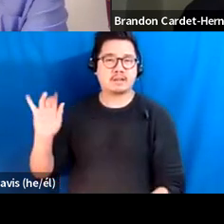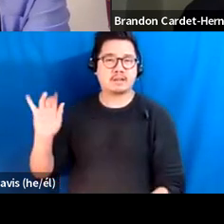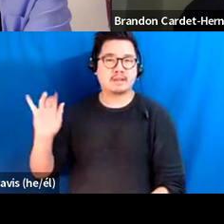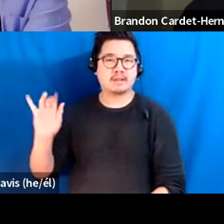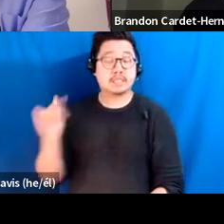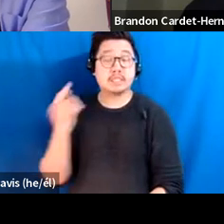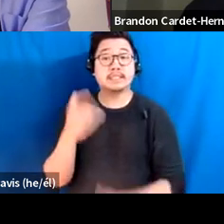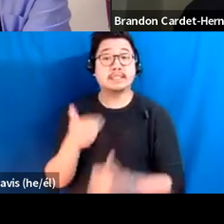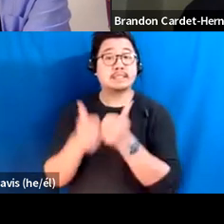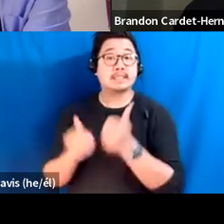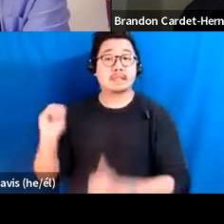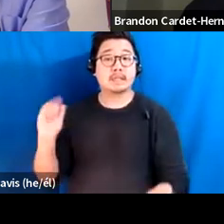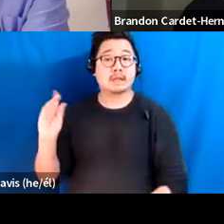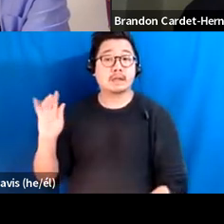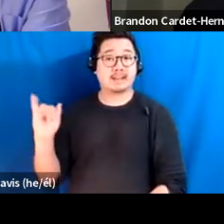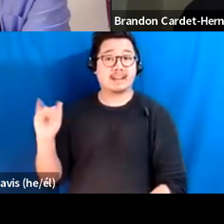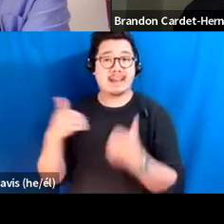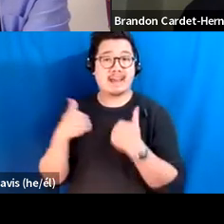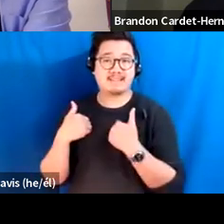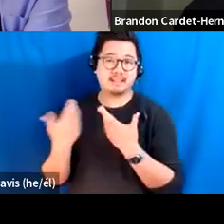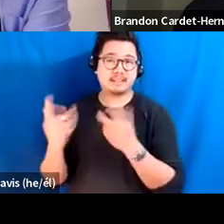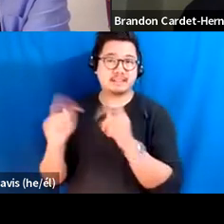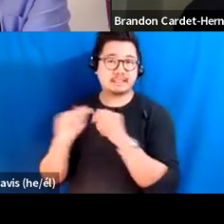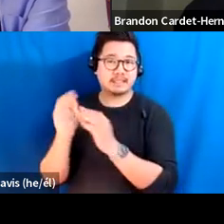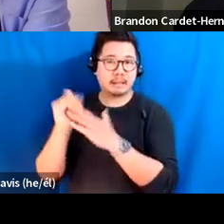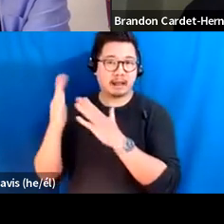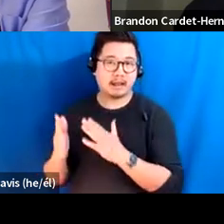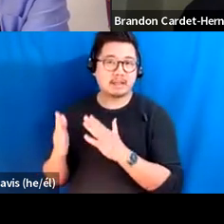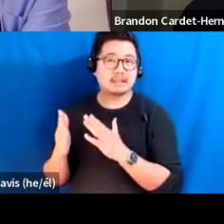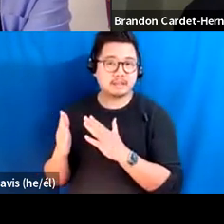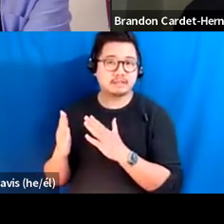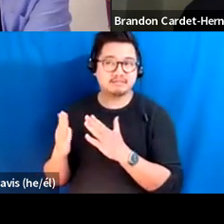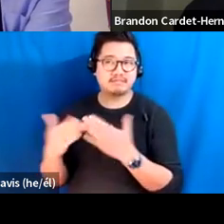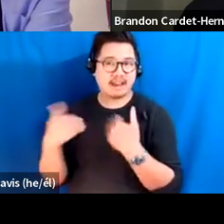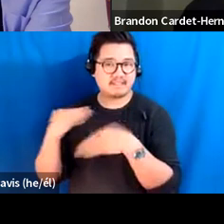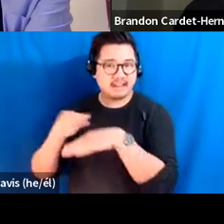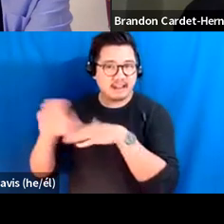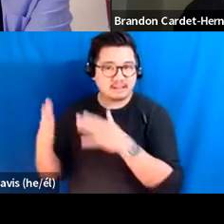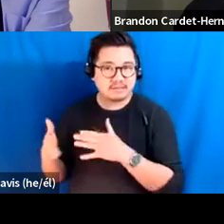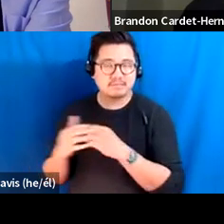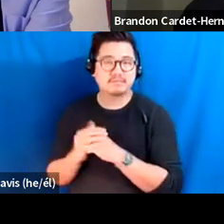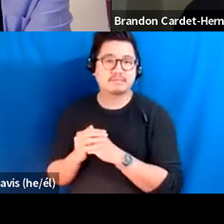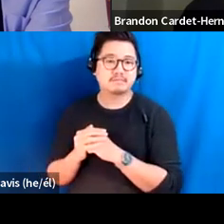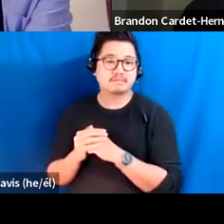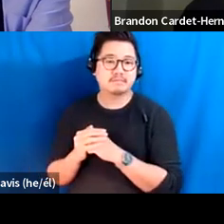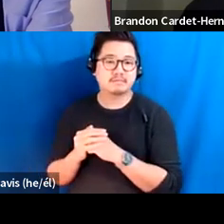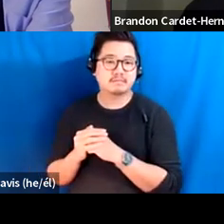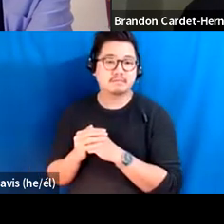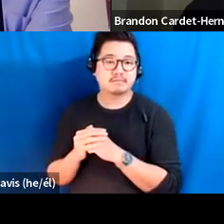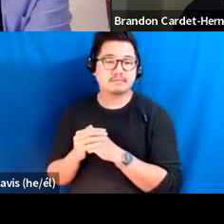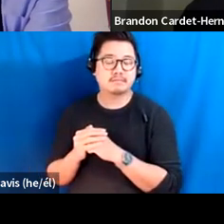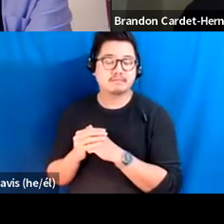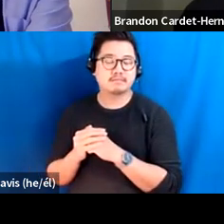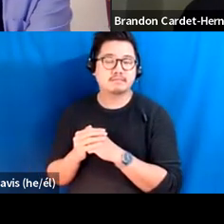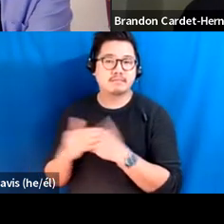know headed by a team leader they have their own uh counselor they have their own uh that we call